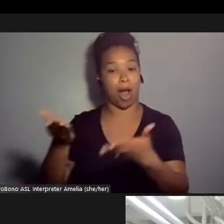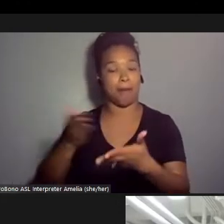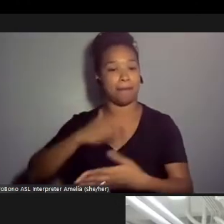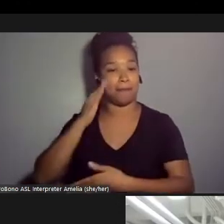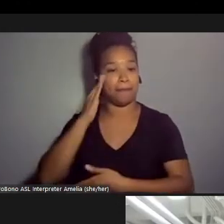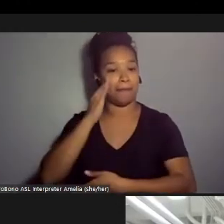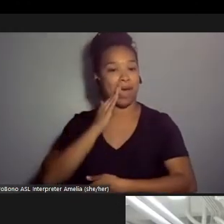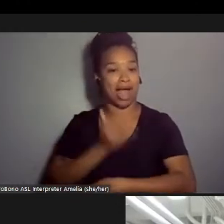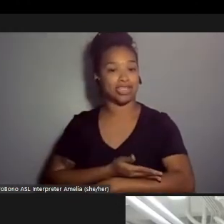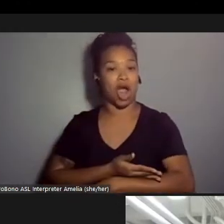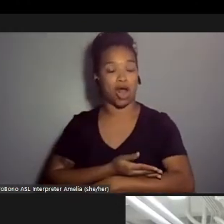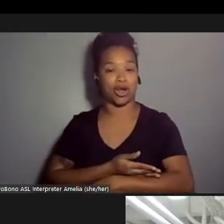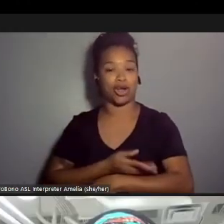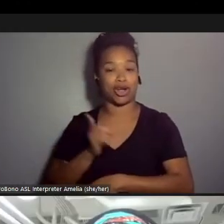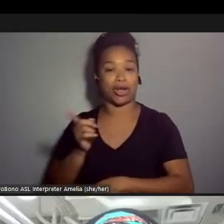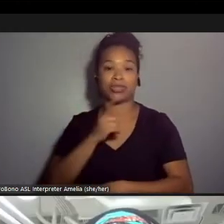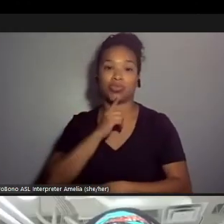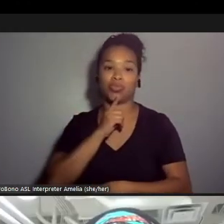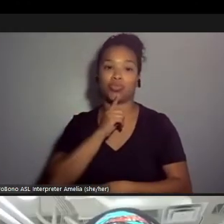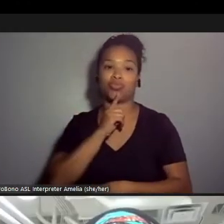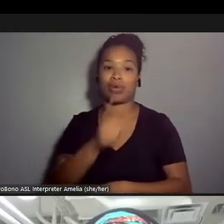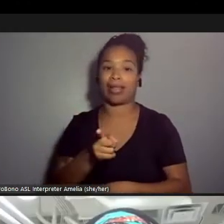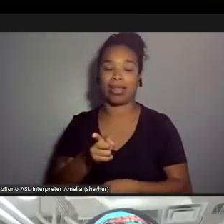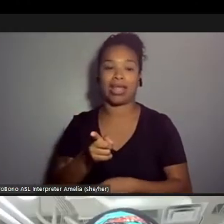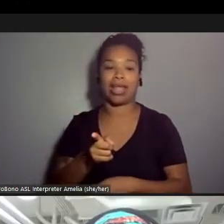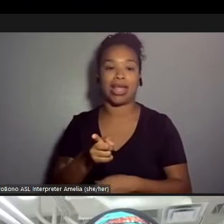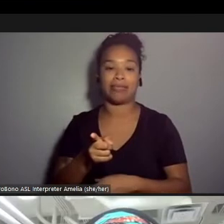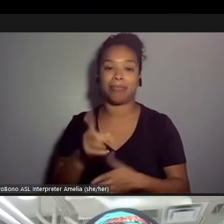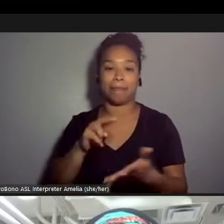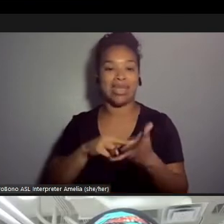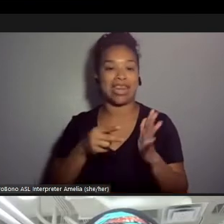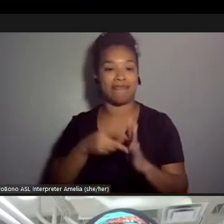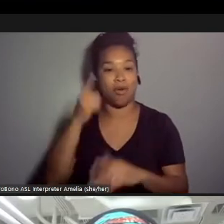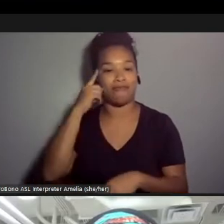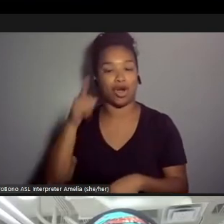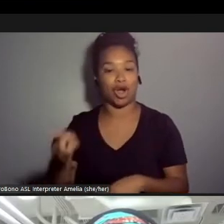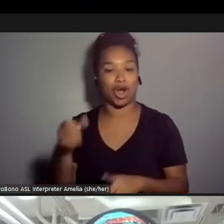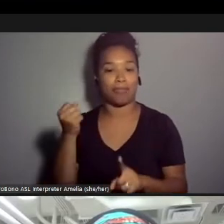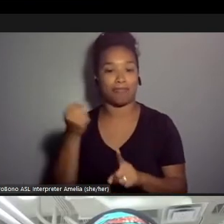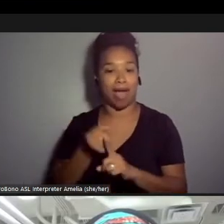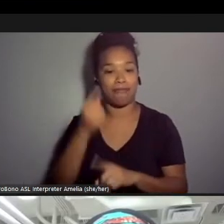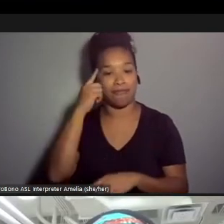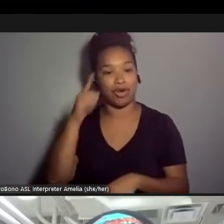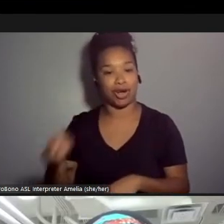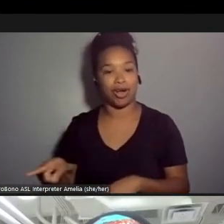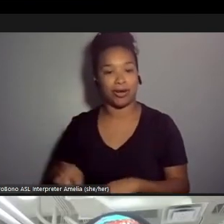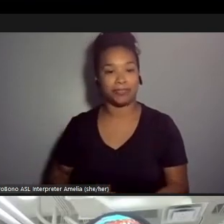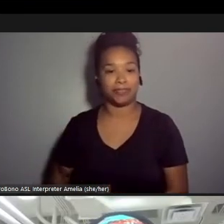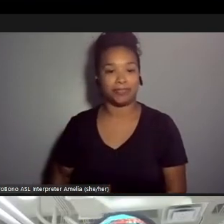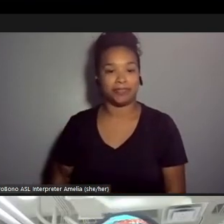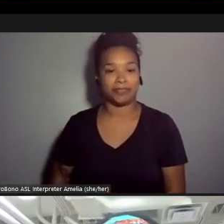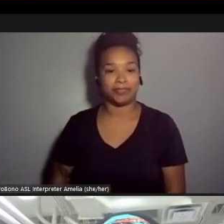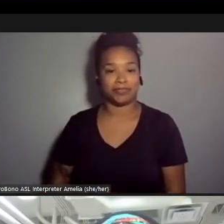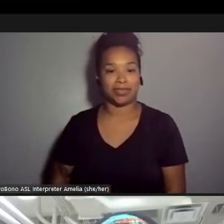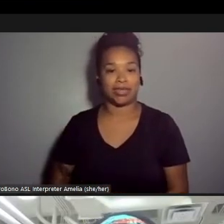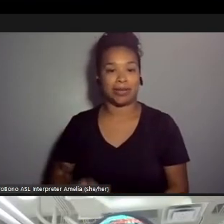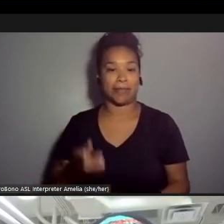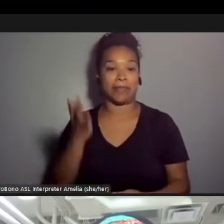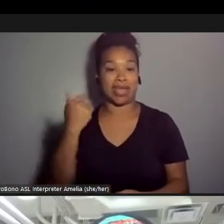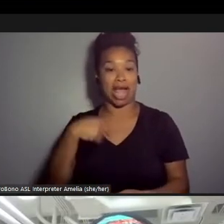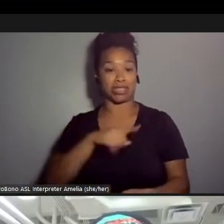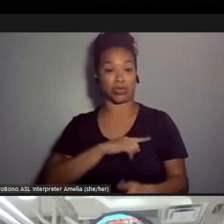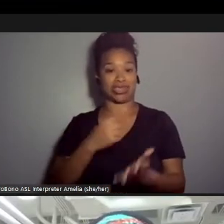And it was really meaningful for her. Oh, it was a wonderful show, but I just want to, like, since we're in the parent, child, and theater world, just to say,